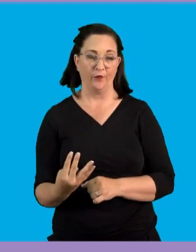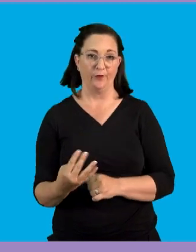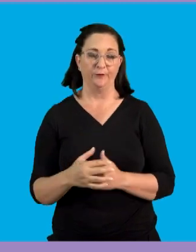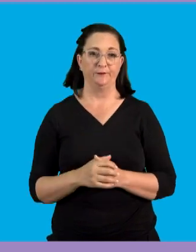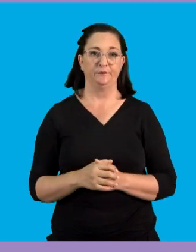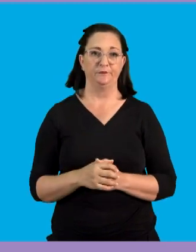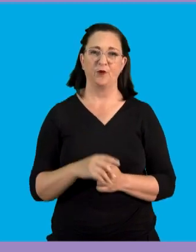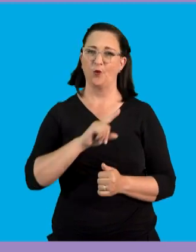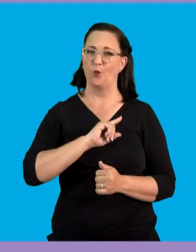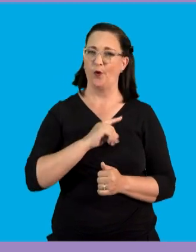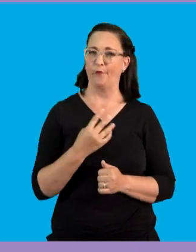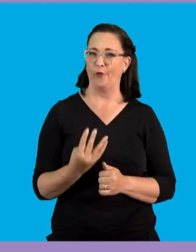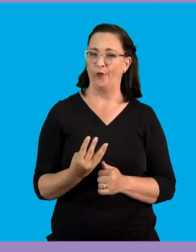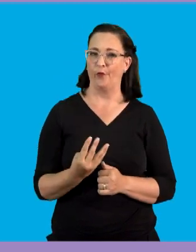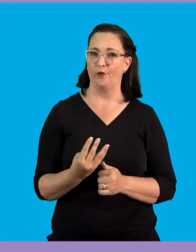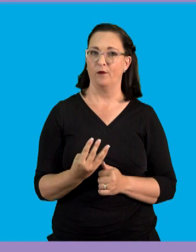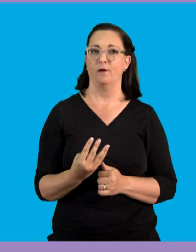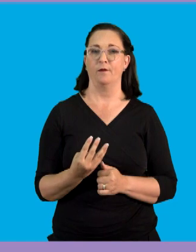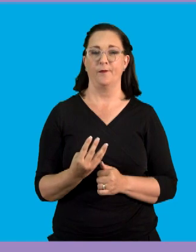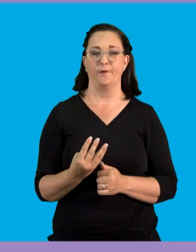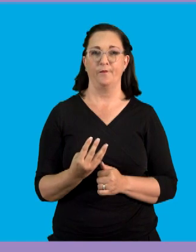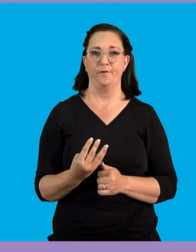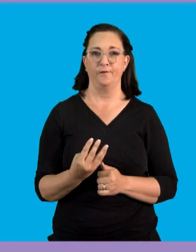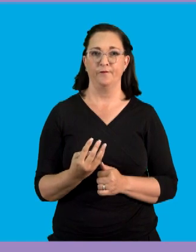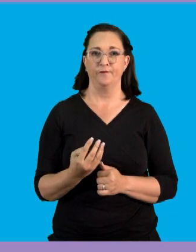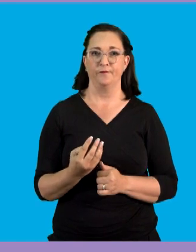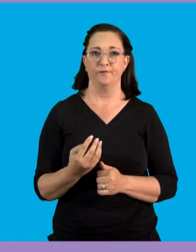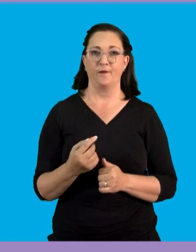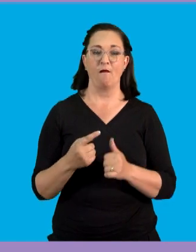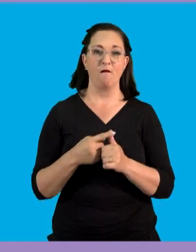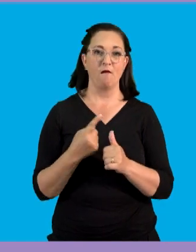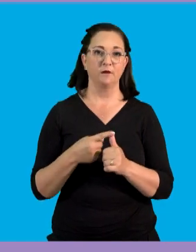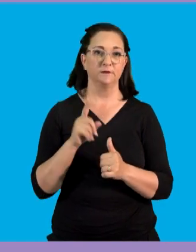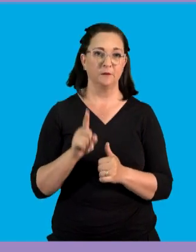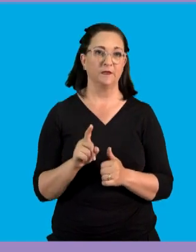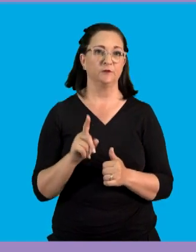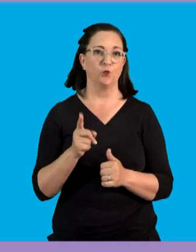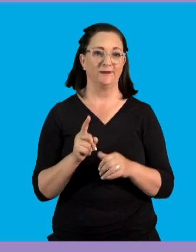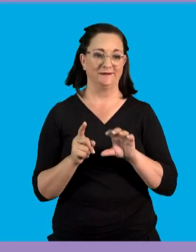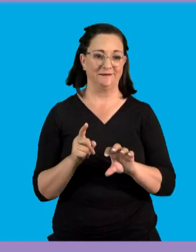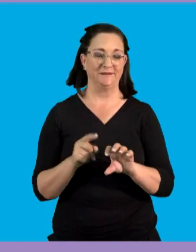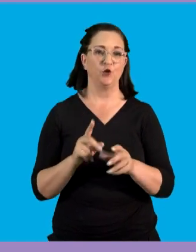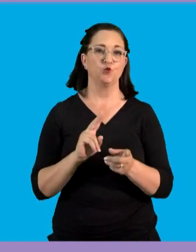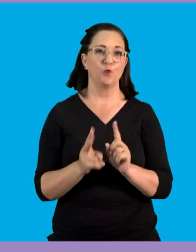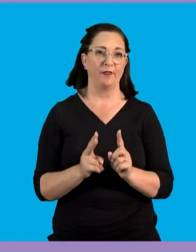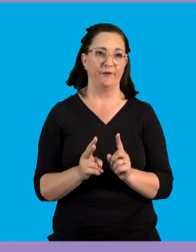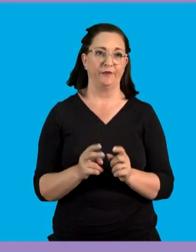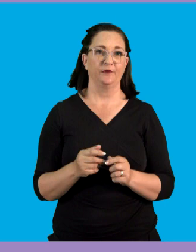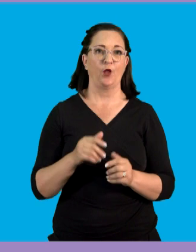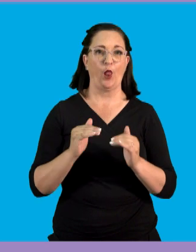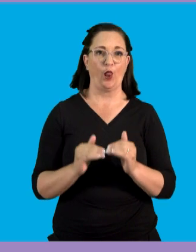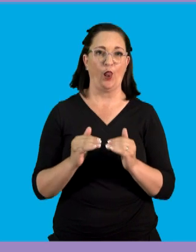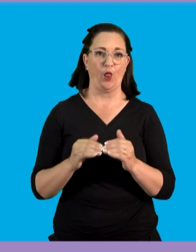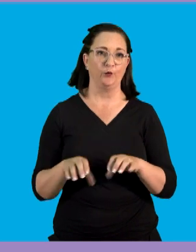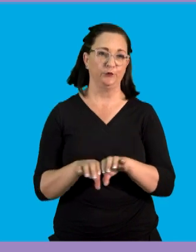to multiply the denominator by 4. Why am I multiplying by 4? Because I have to have that denominator